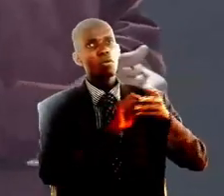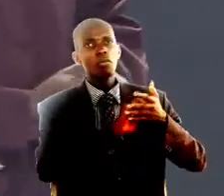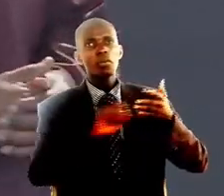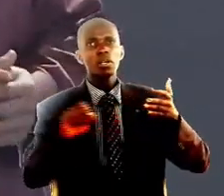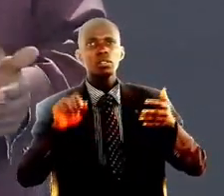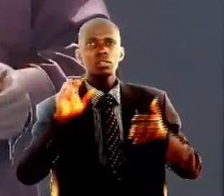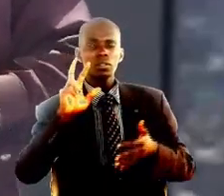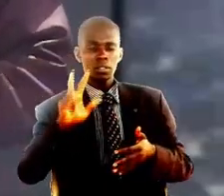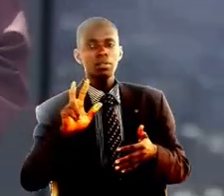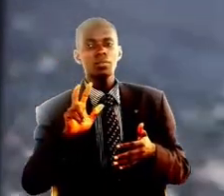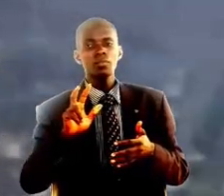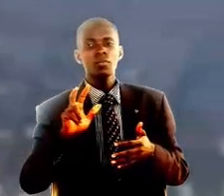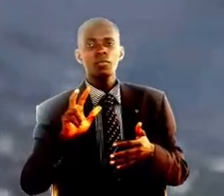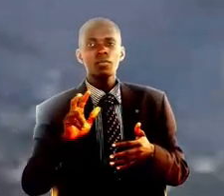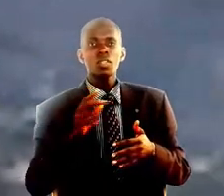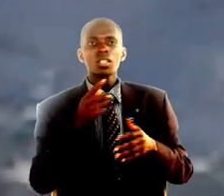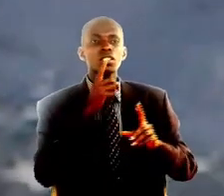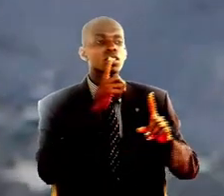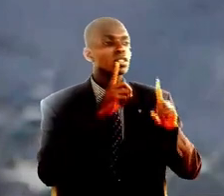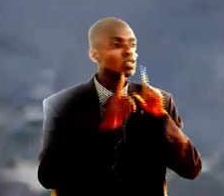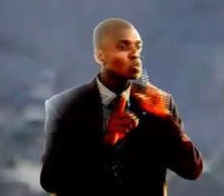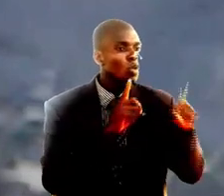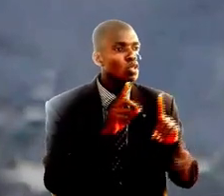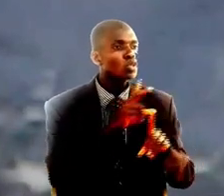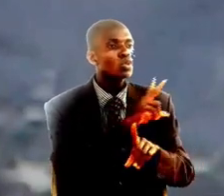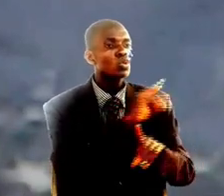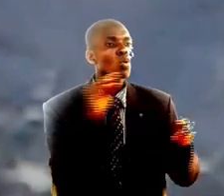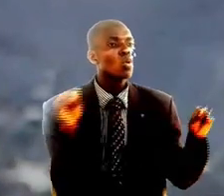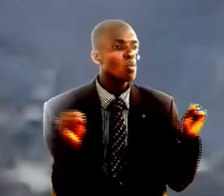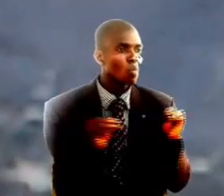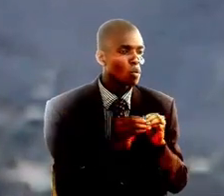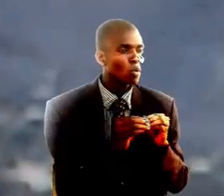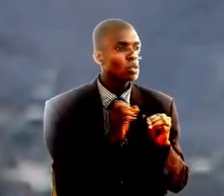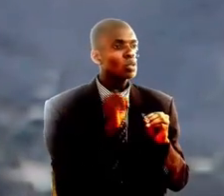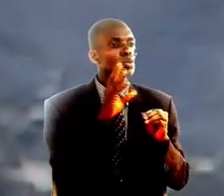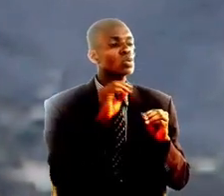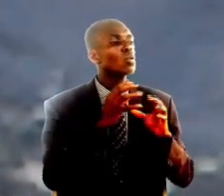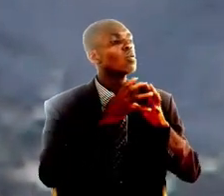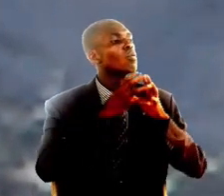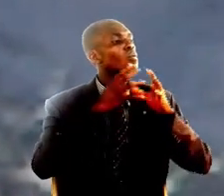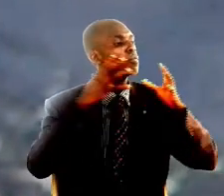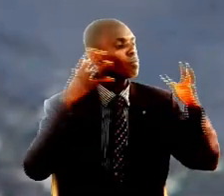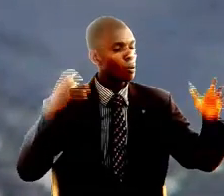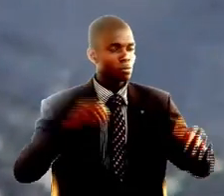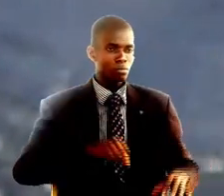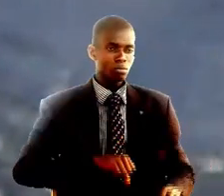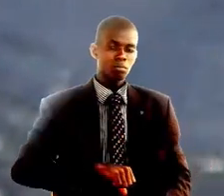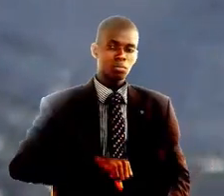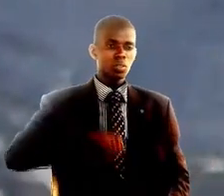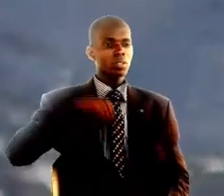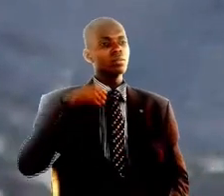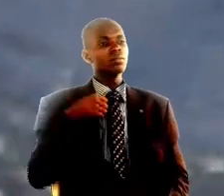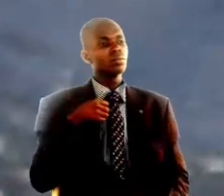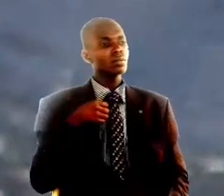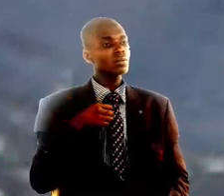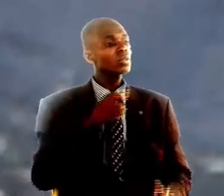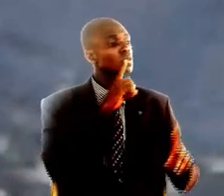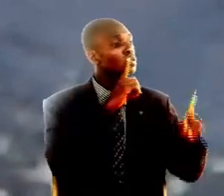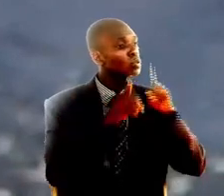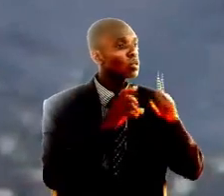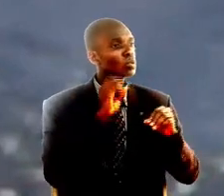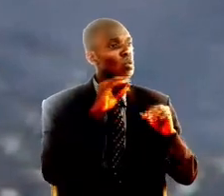verse 3. Talk no more so exceeding proudly. Talk no more